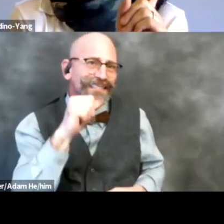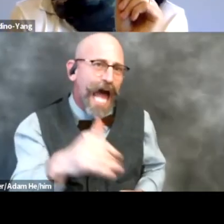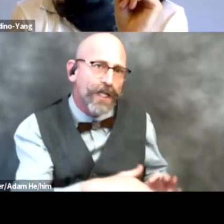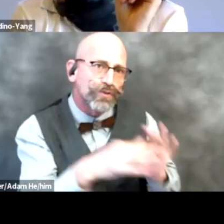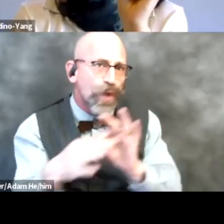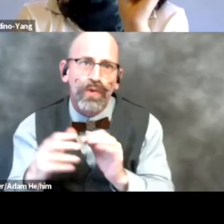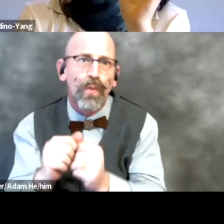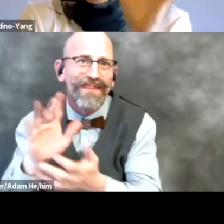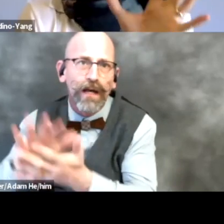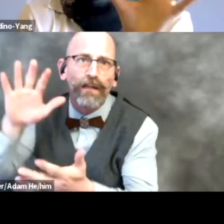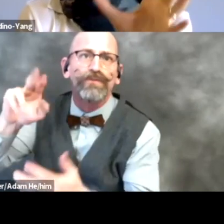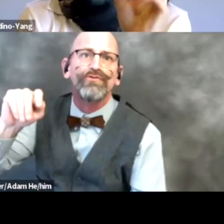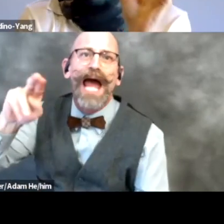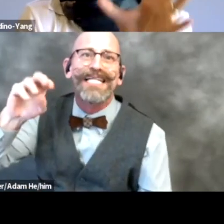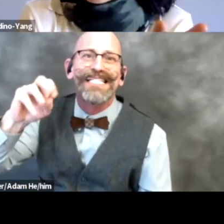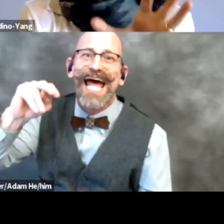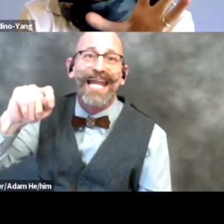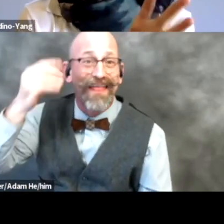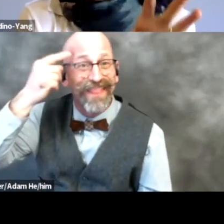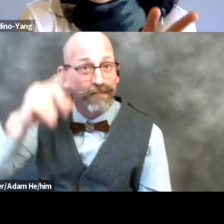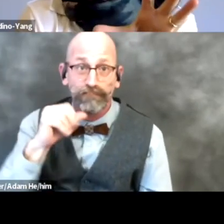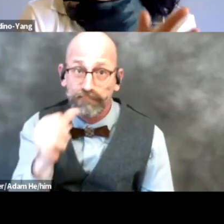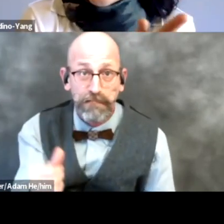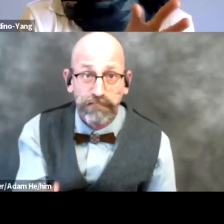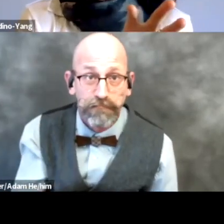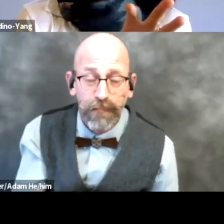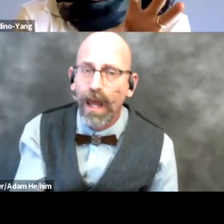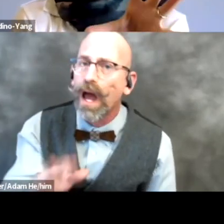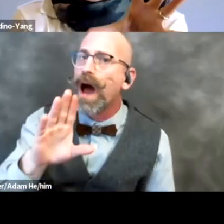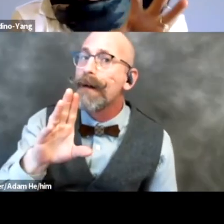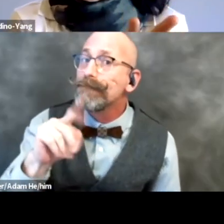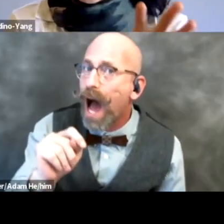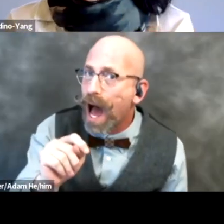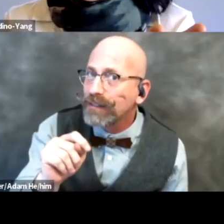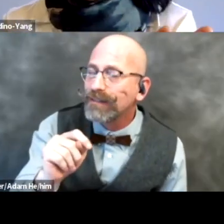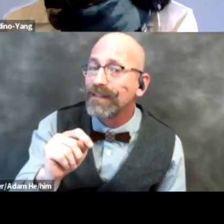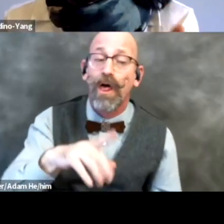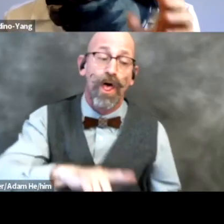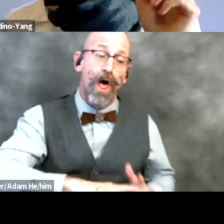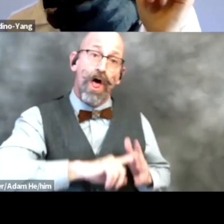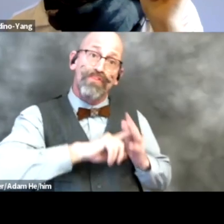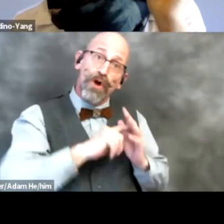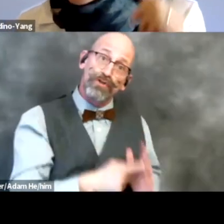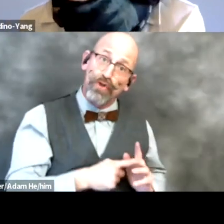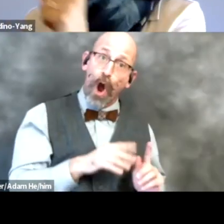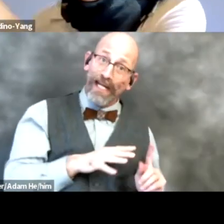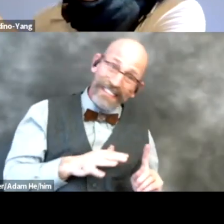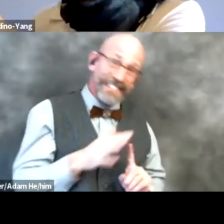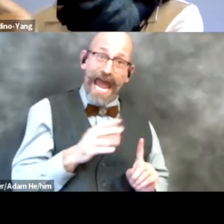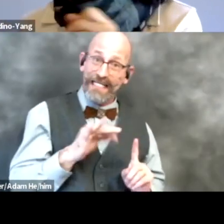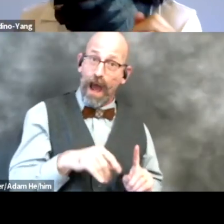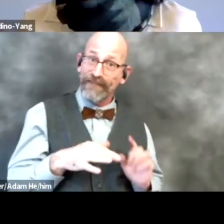But whether or not you control for the starting state of the connectivity, the